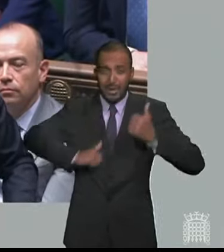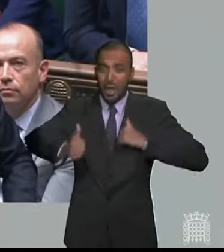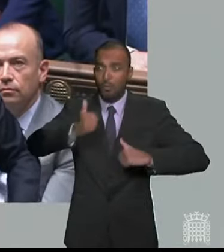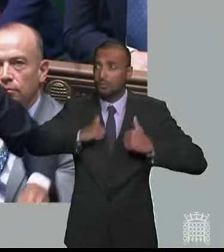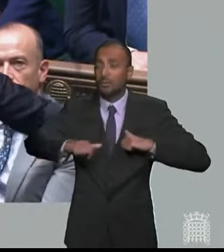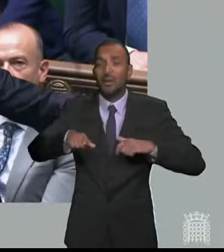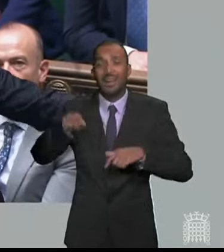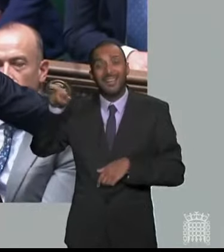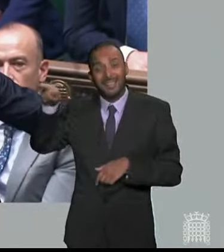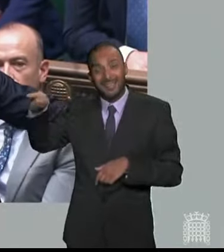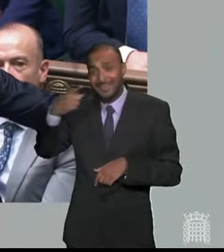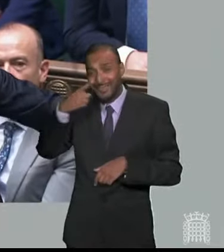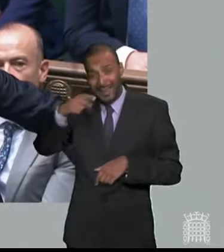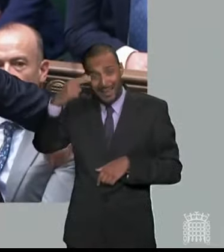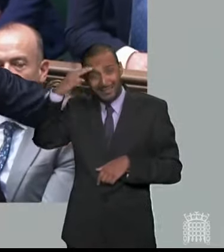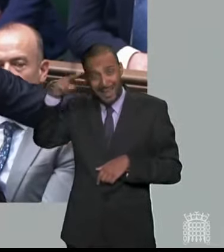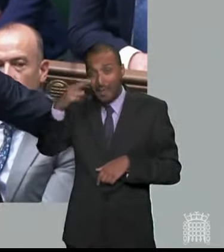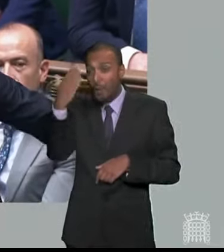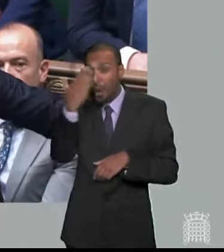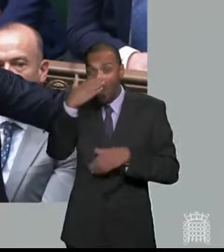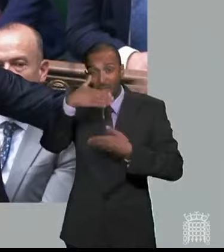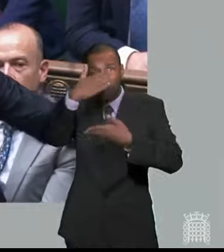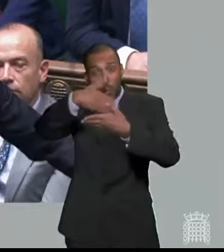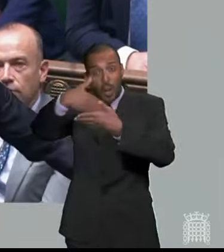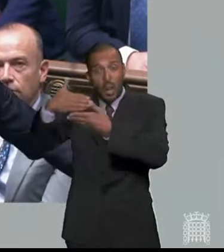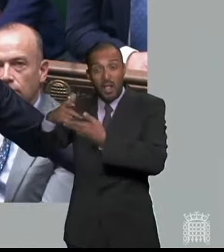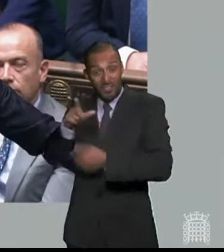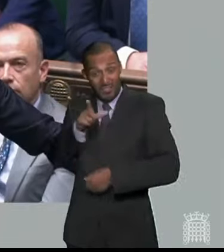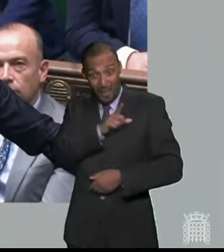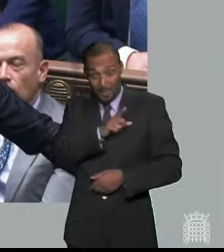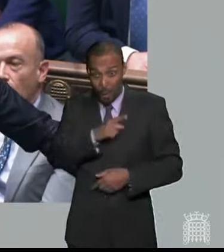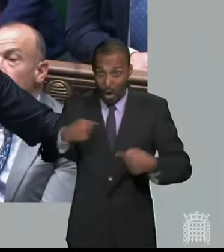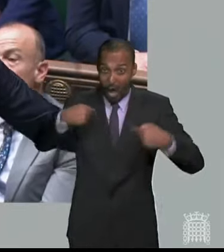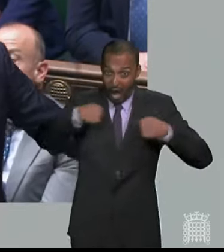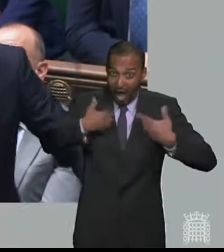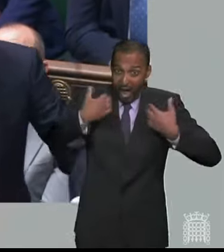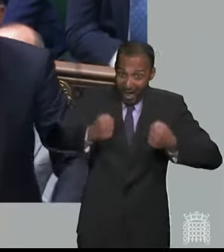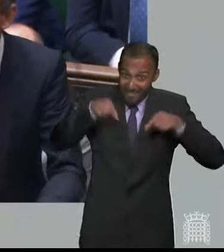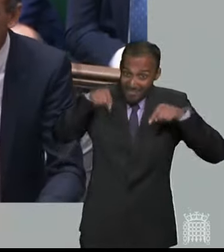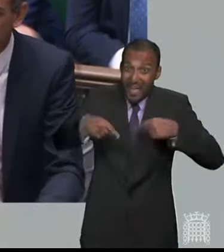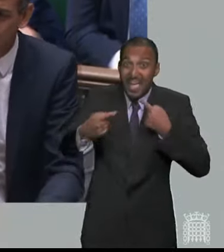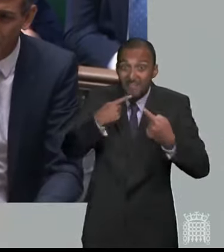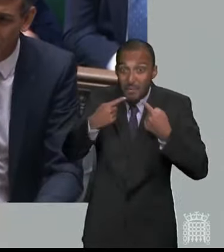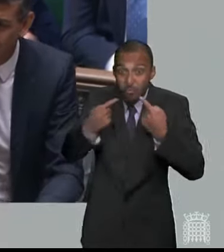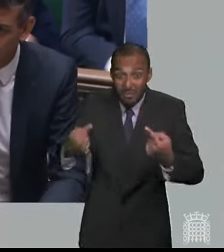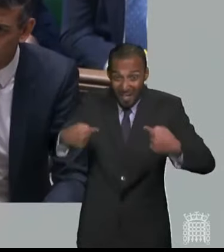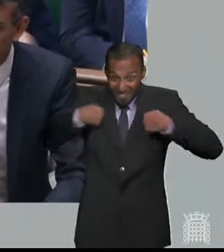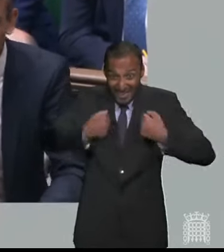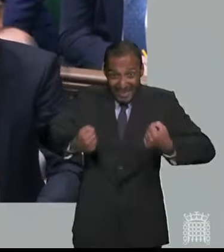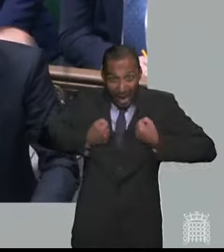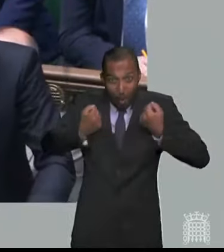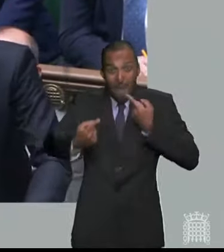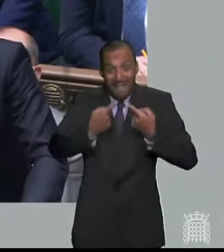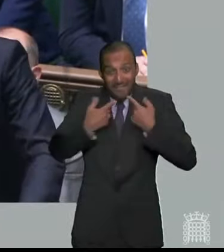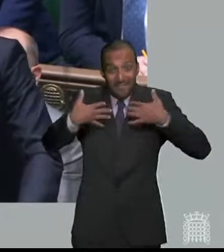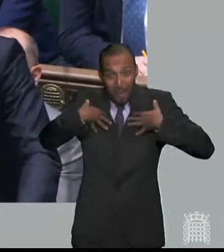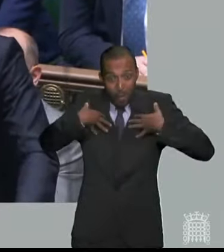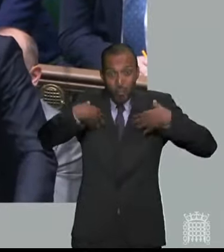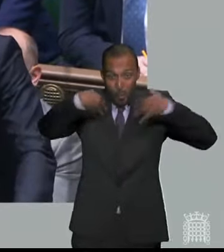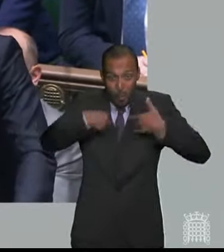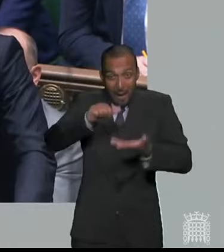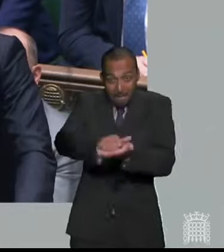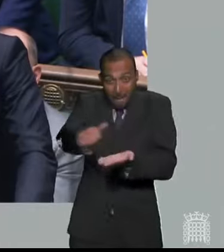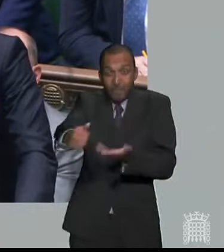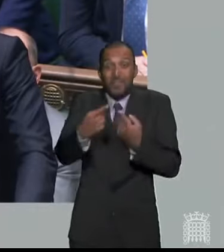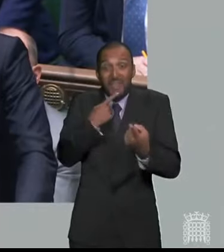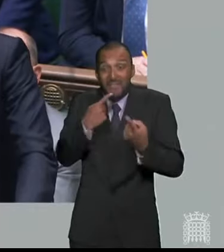schools. That's because we are reacting to information and publishing that information, Mr. Speaker, so we know where the issues are, something that we're still waiting for by